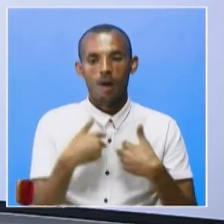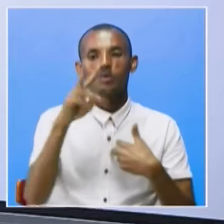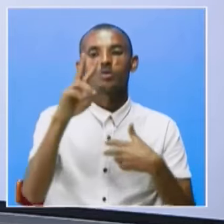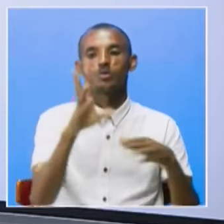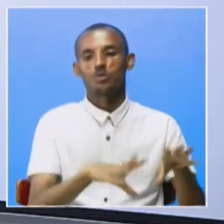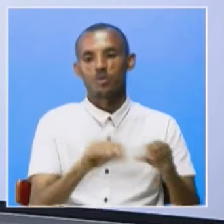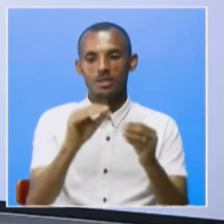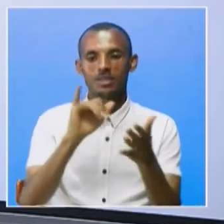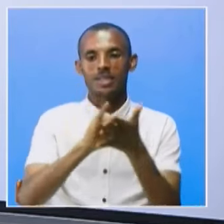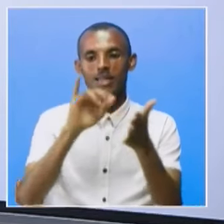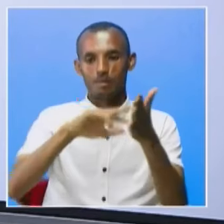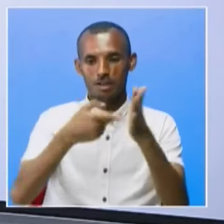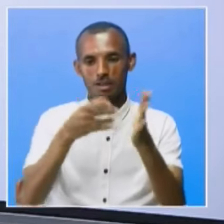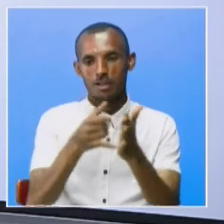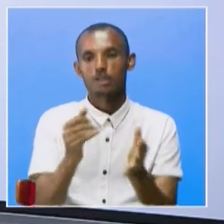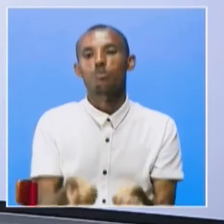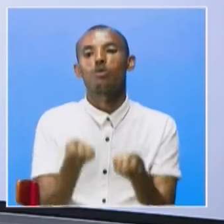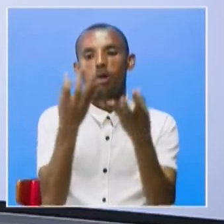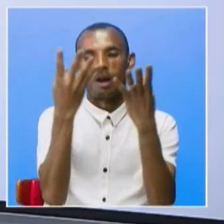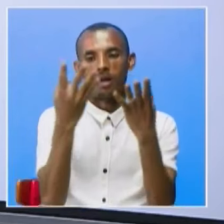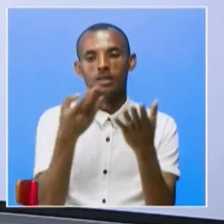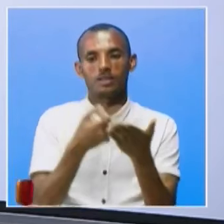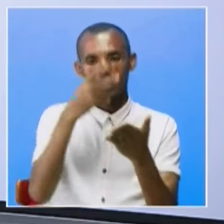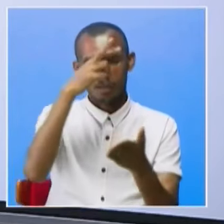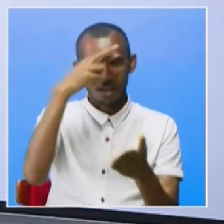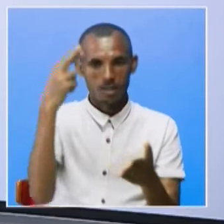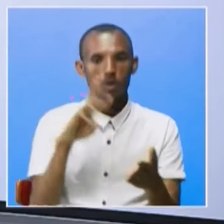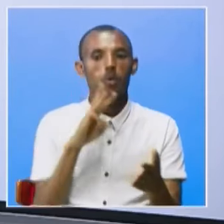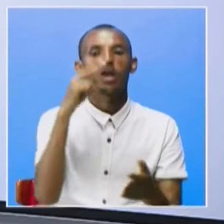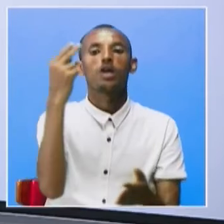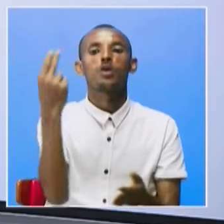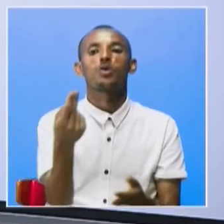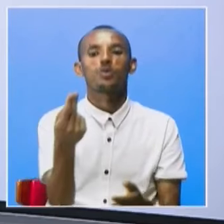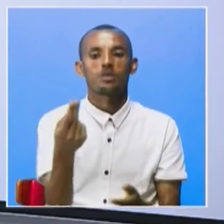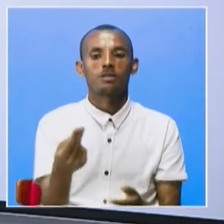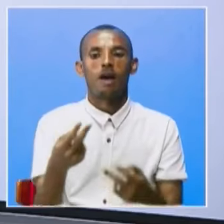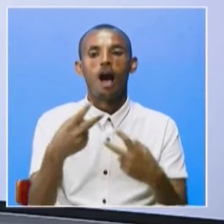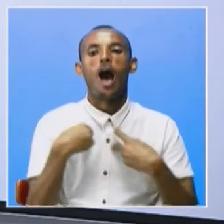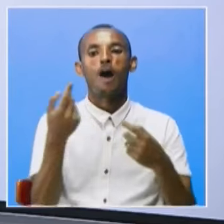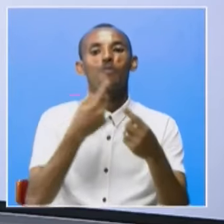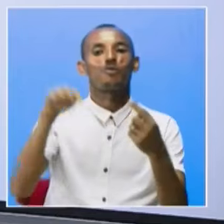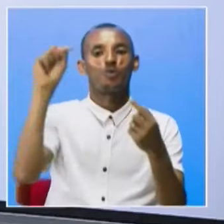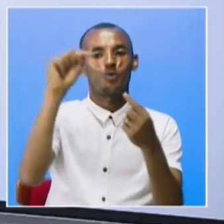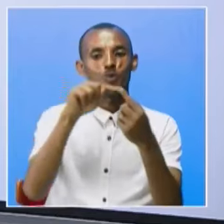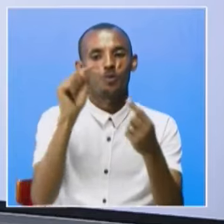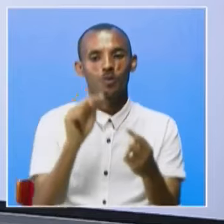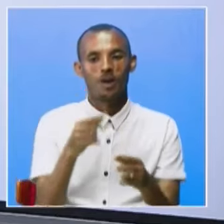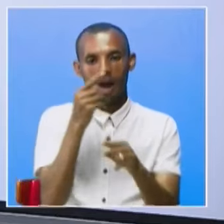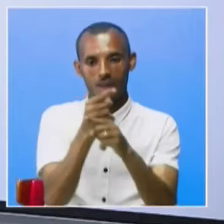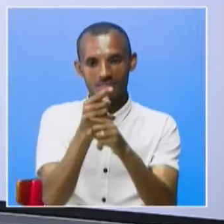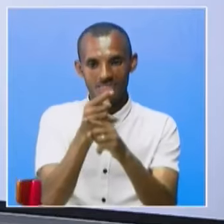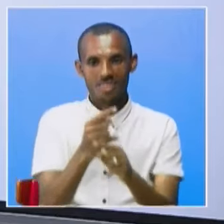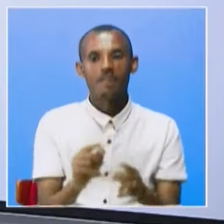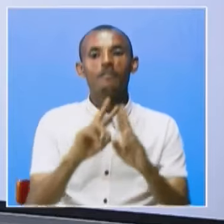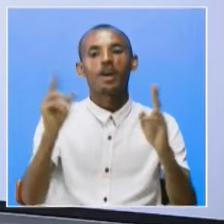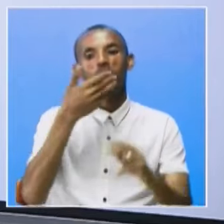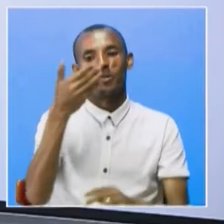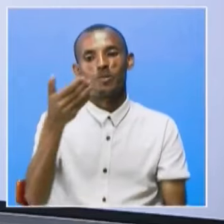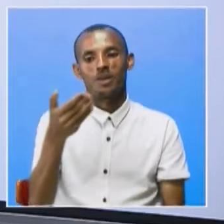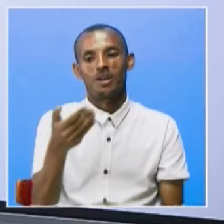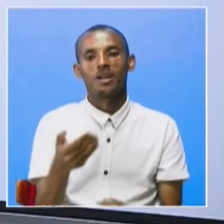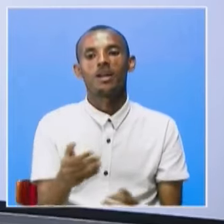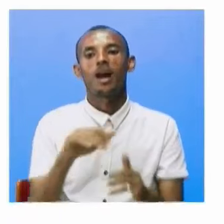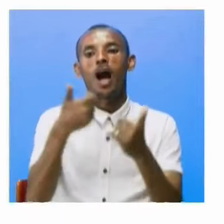So that means it's plural. In such case, we use what? We use have to. Right? Very good. How